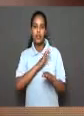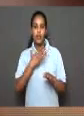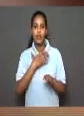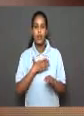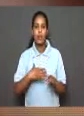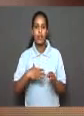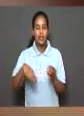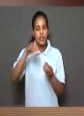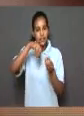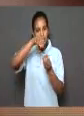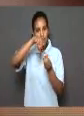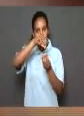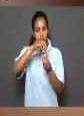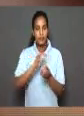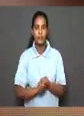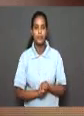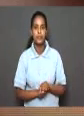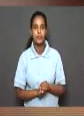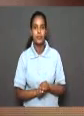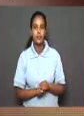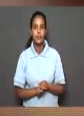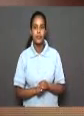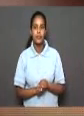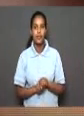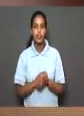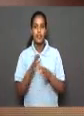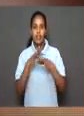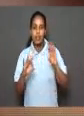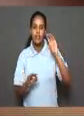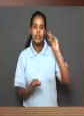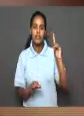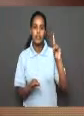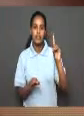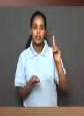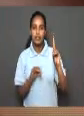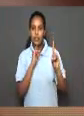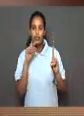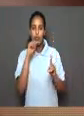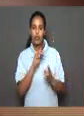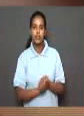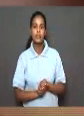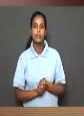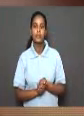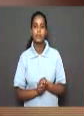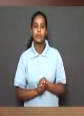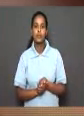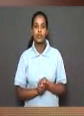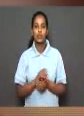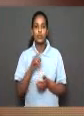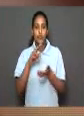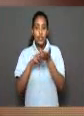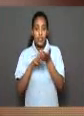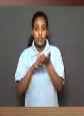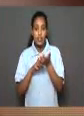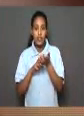character of elements increases. Sentence D is false. It